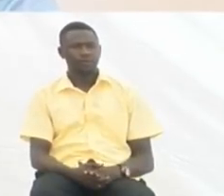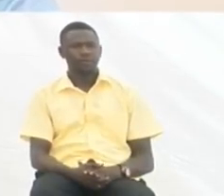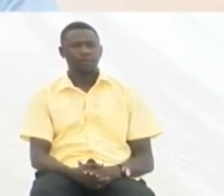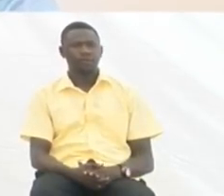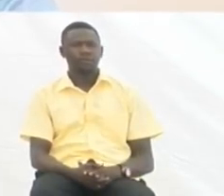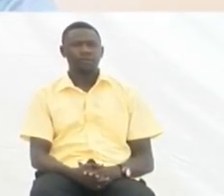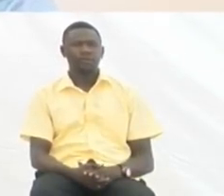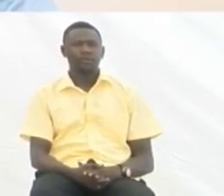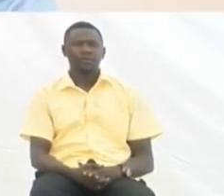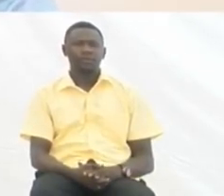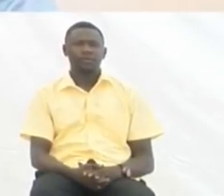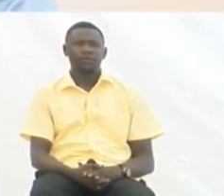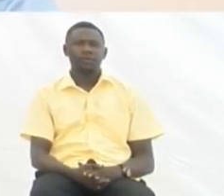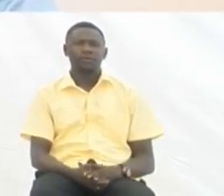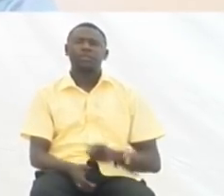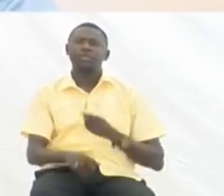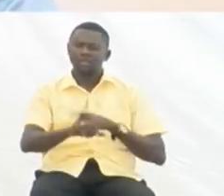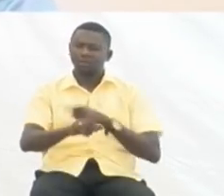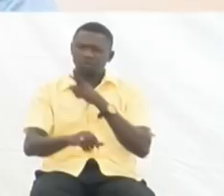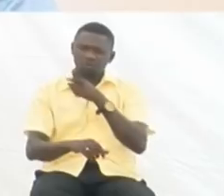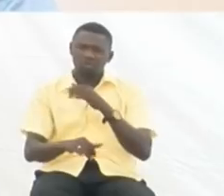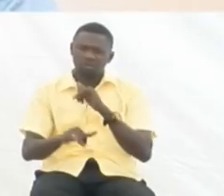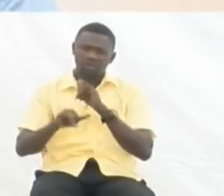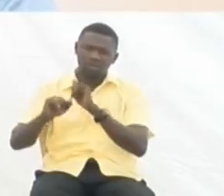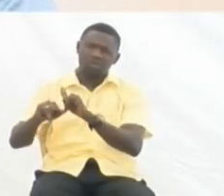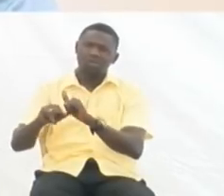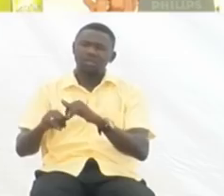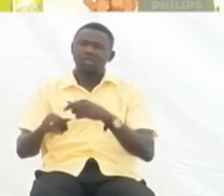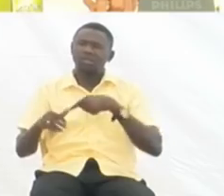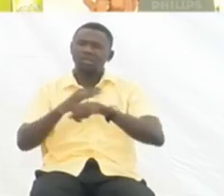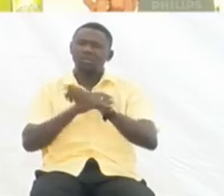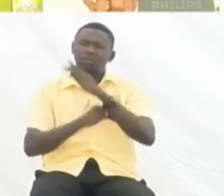while you were detained in Birkama,